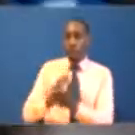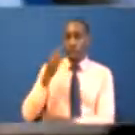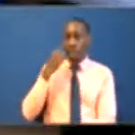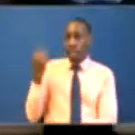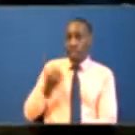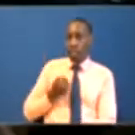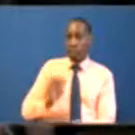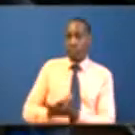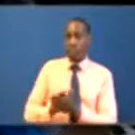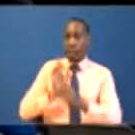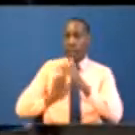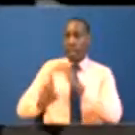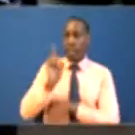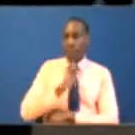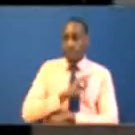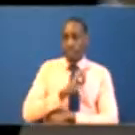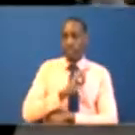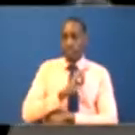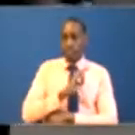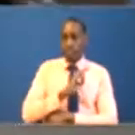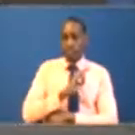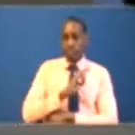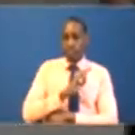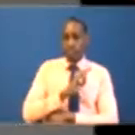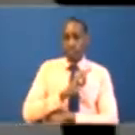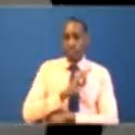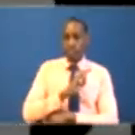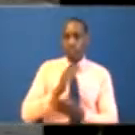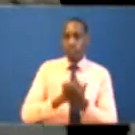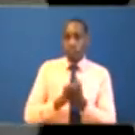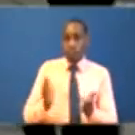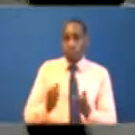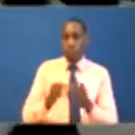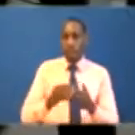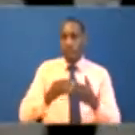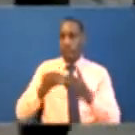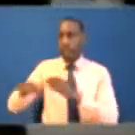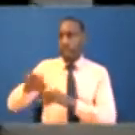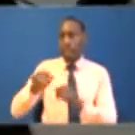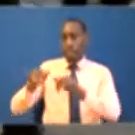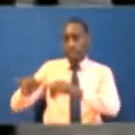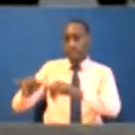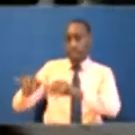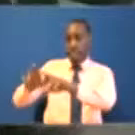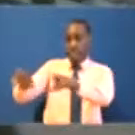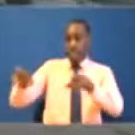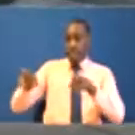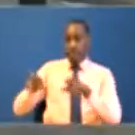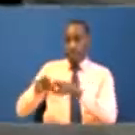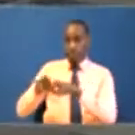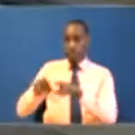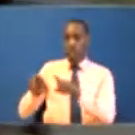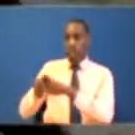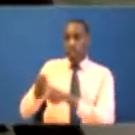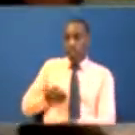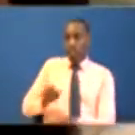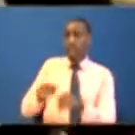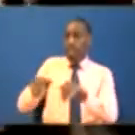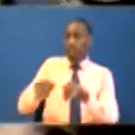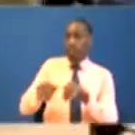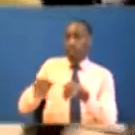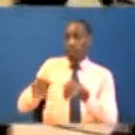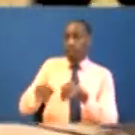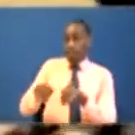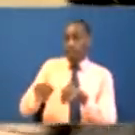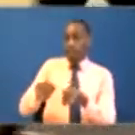her way uh to this tour obviously should be escorted to her holding a room uh where she will then wait for